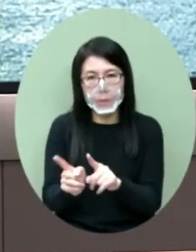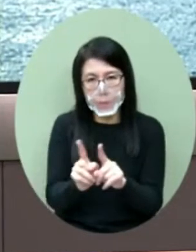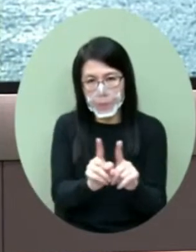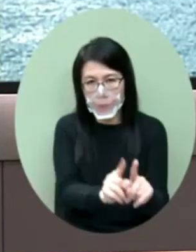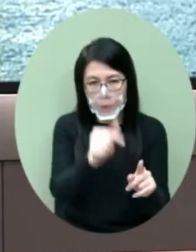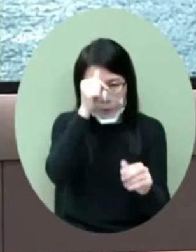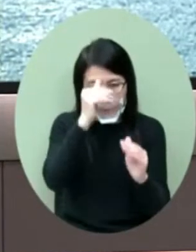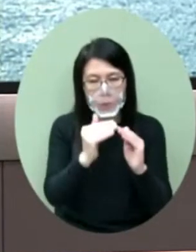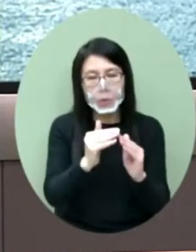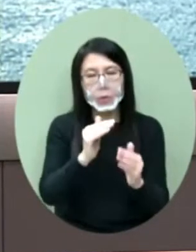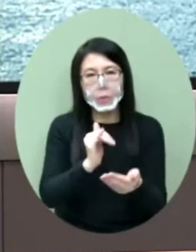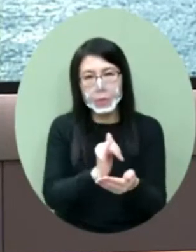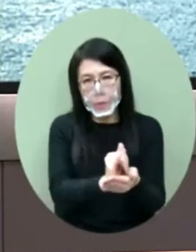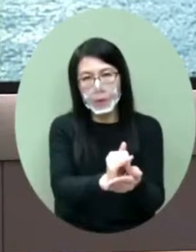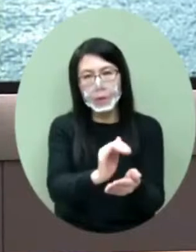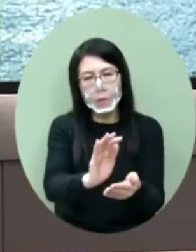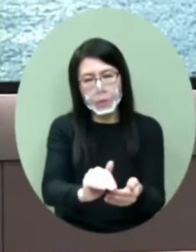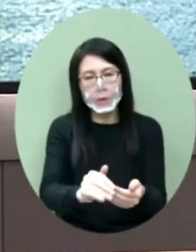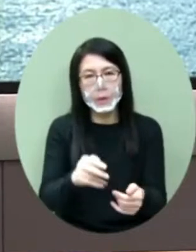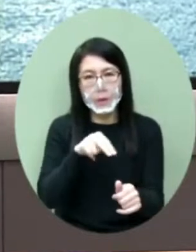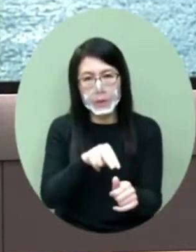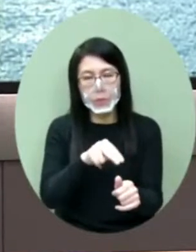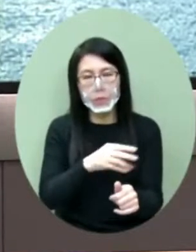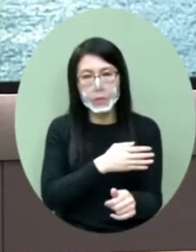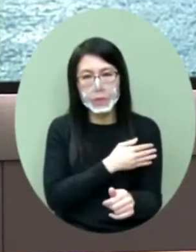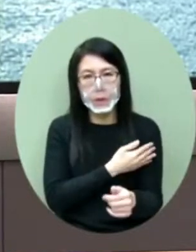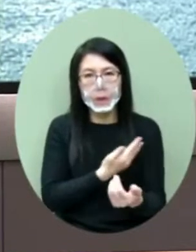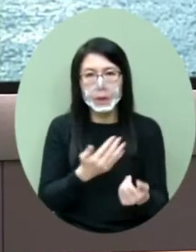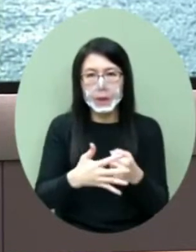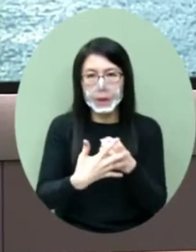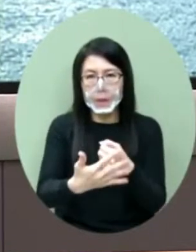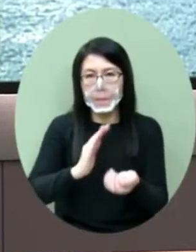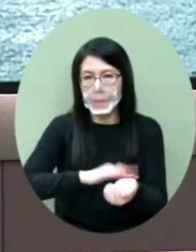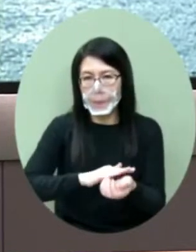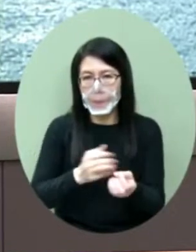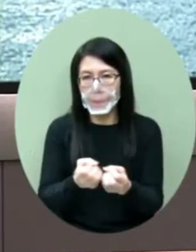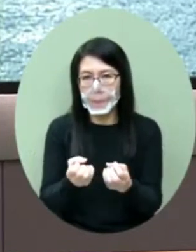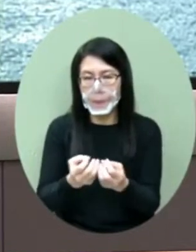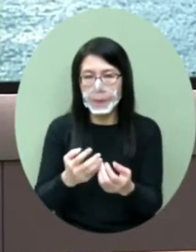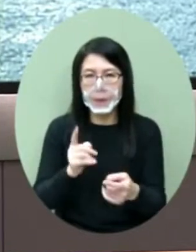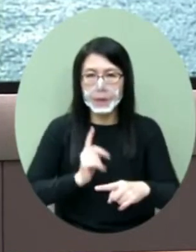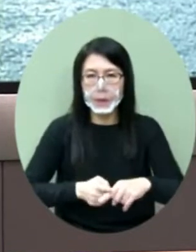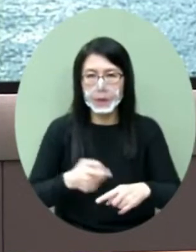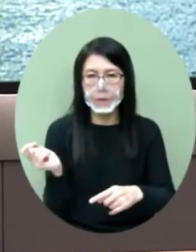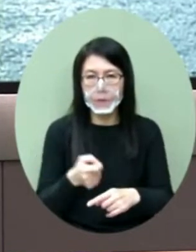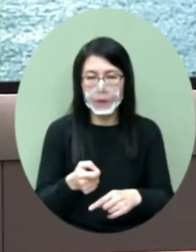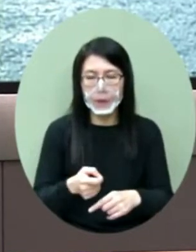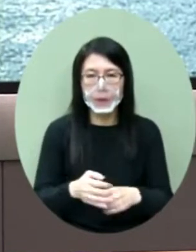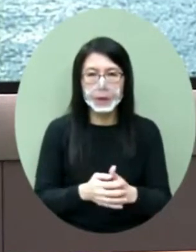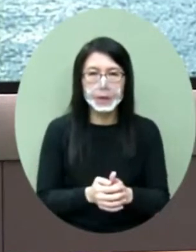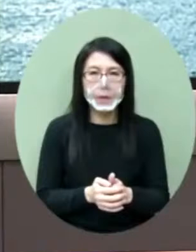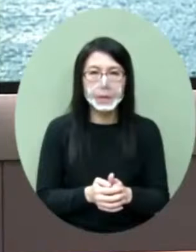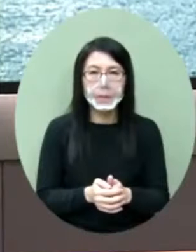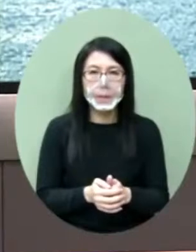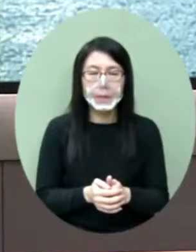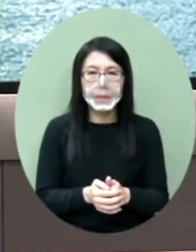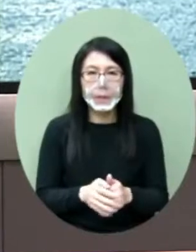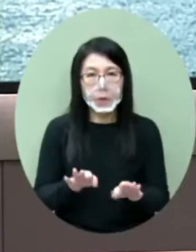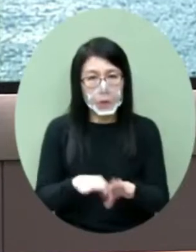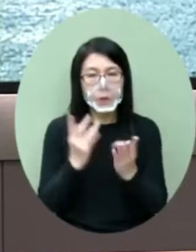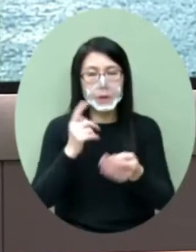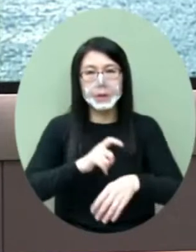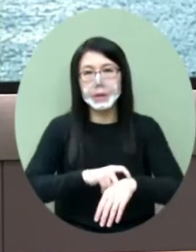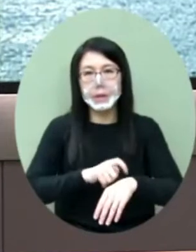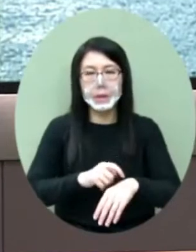the fifth wave, and it's unprecedented demand on HA service, including the